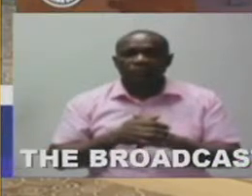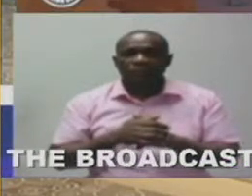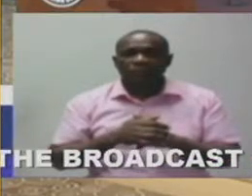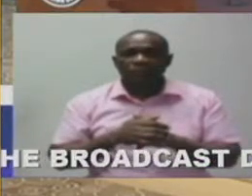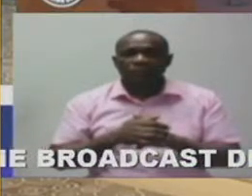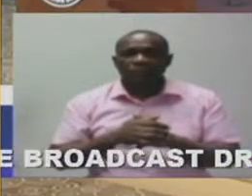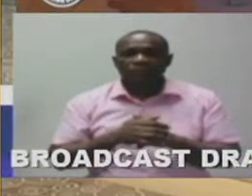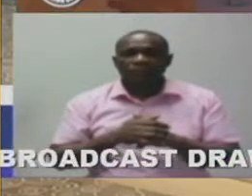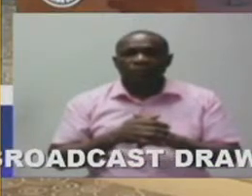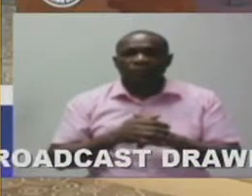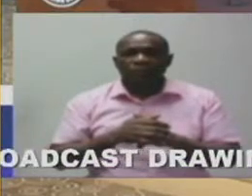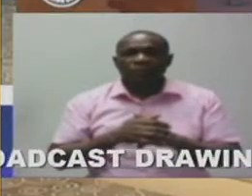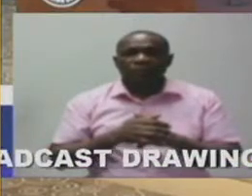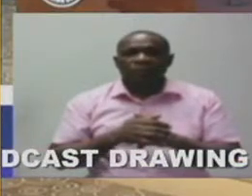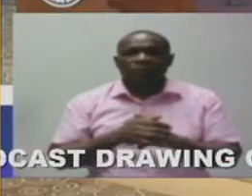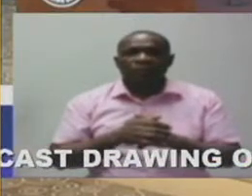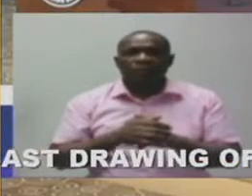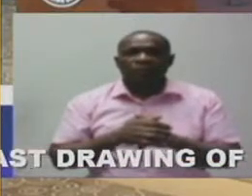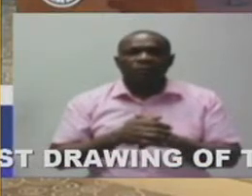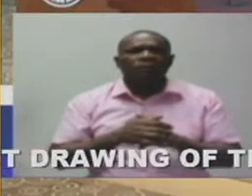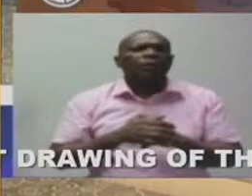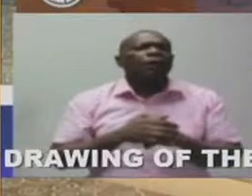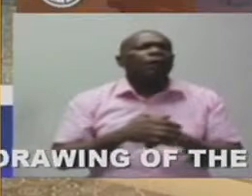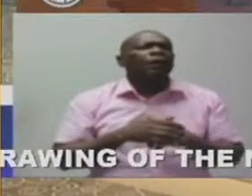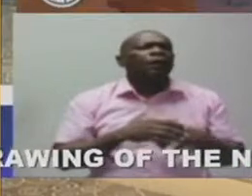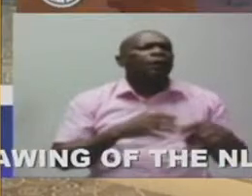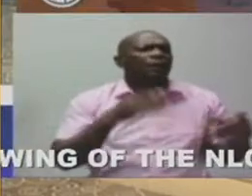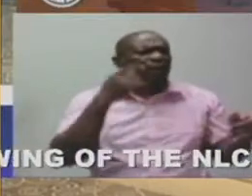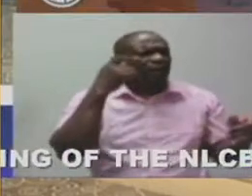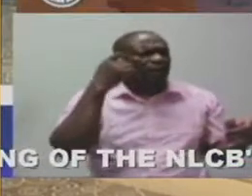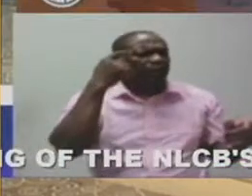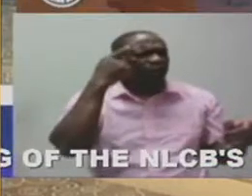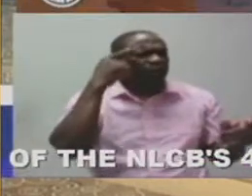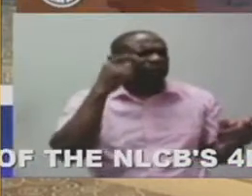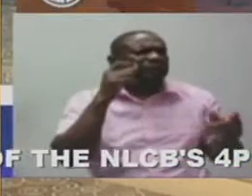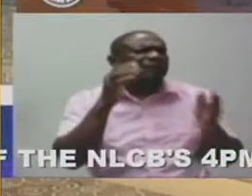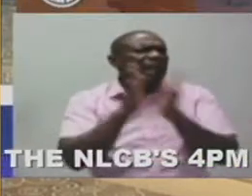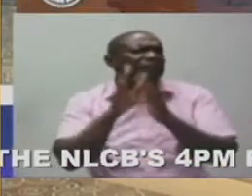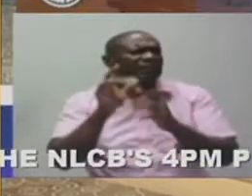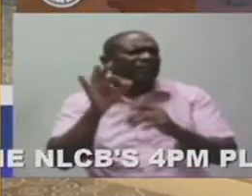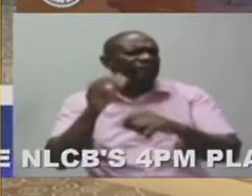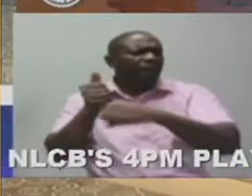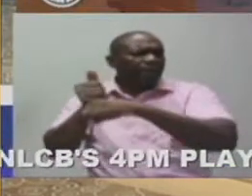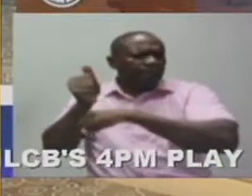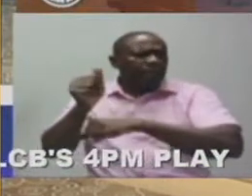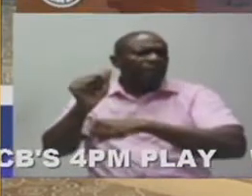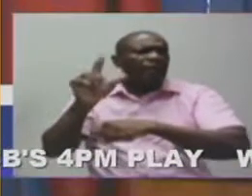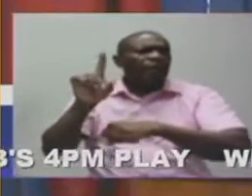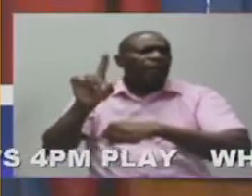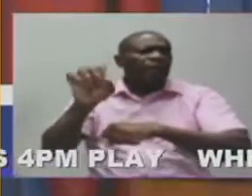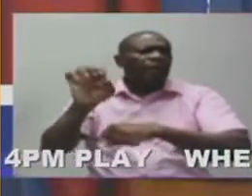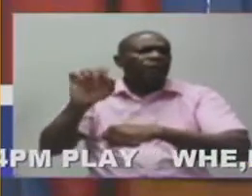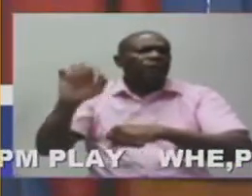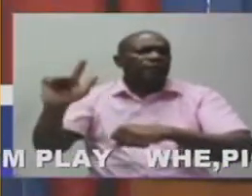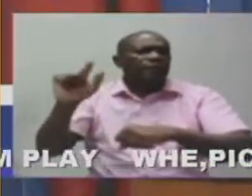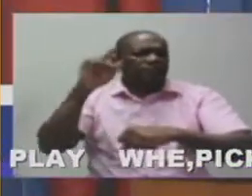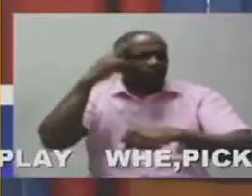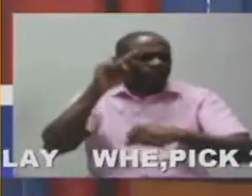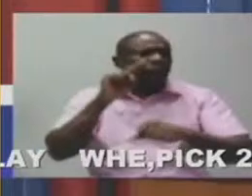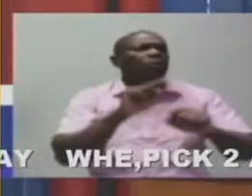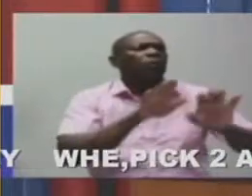I think what she's asking is whether the Delta variant has been responsible for those children. Well, the Delta variant is